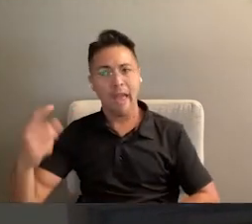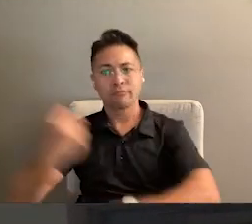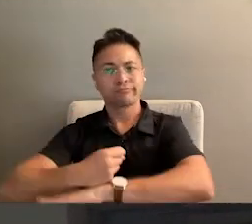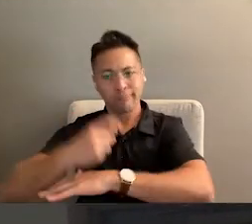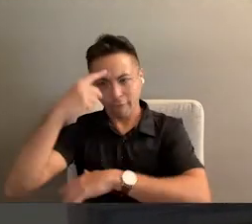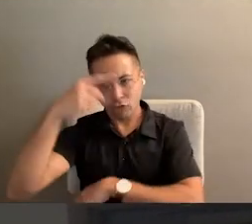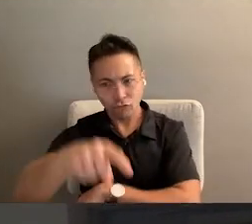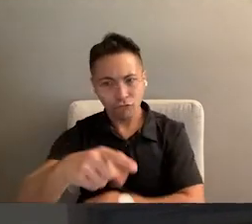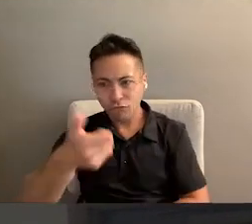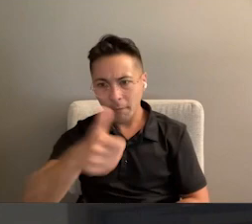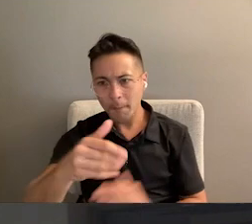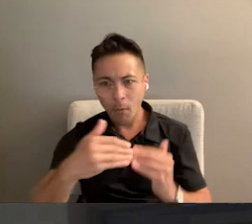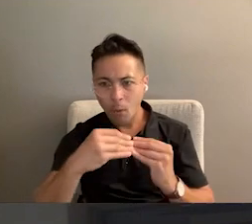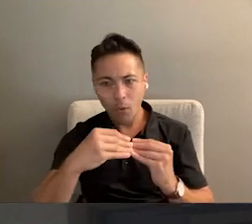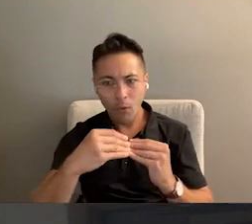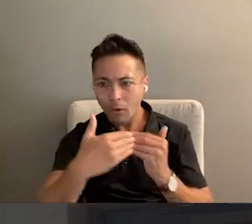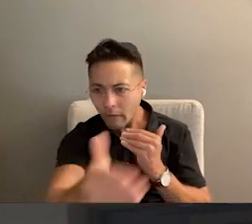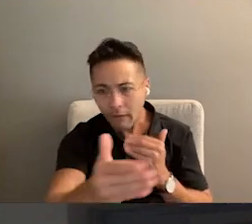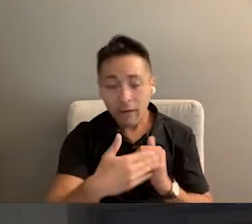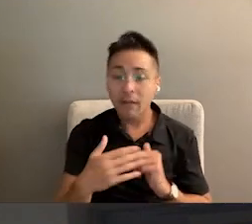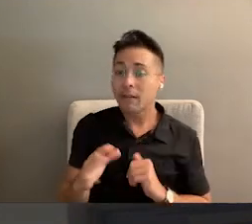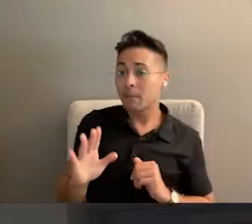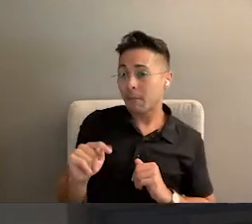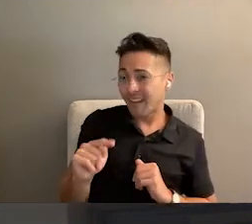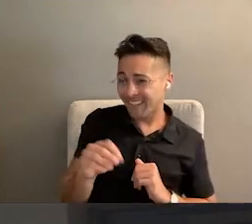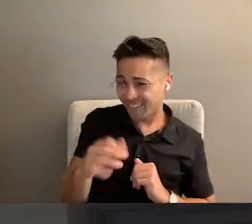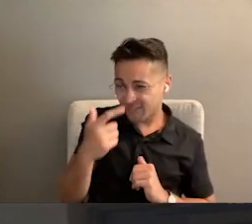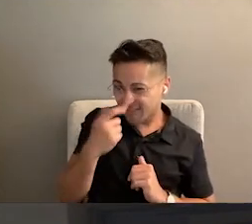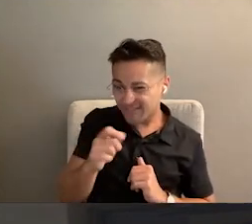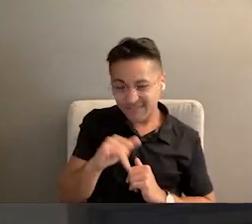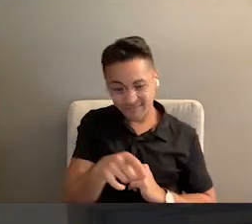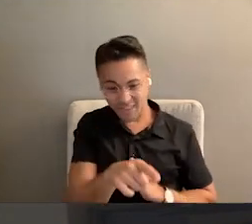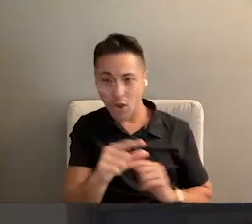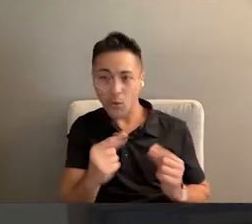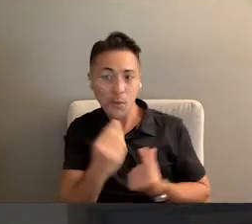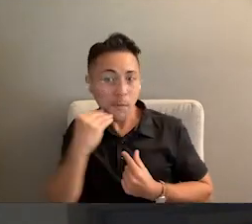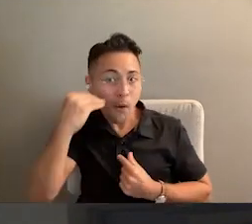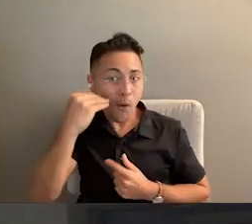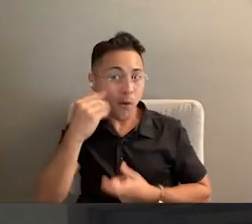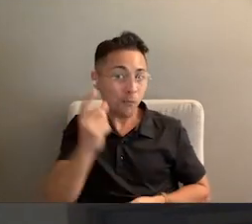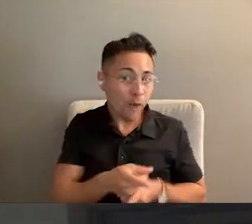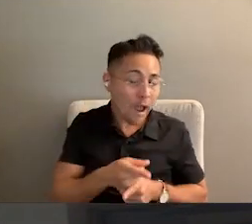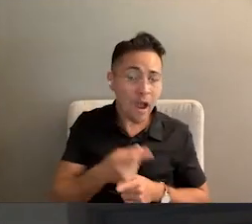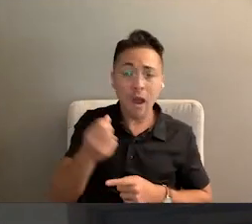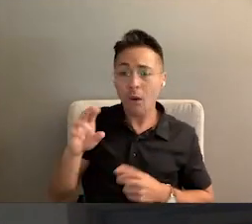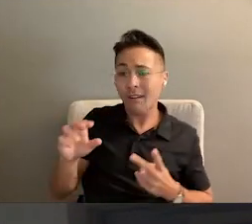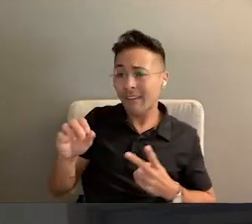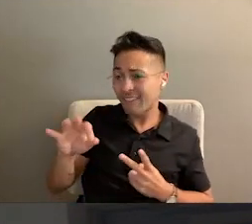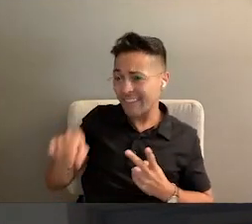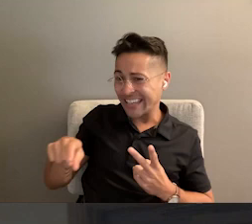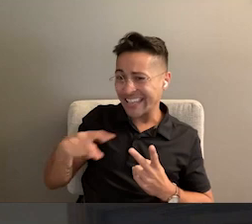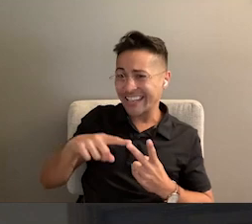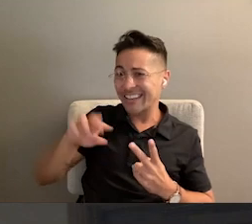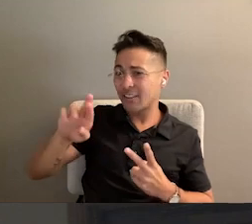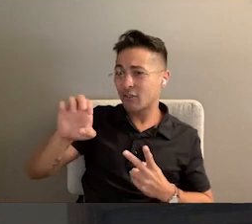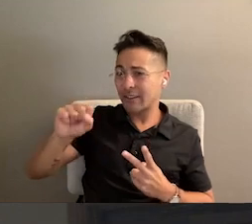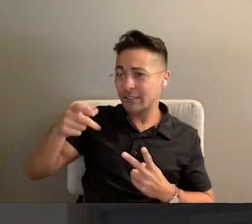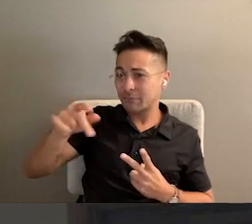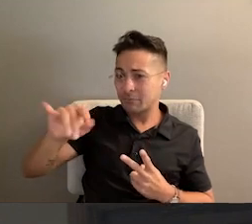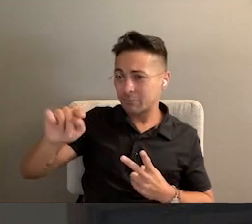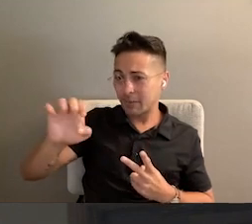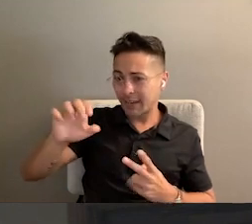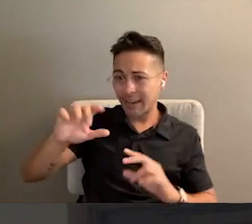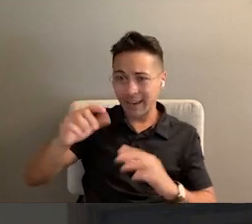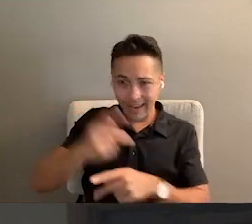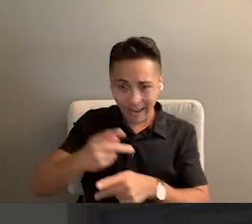Plus, but it doesn't mean CDC Plus is closed to them. Now, that being said, if you're interested in finding out if that group home's right